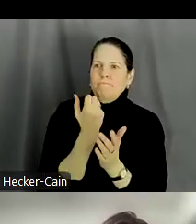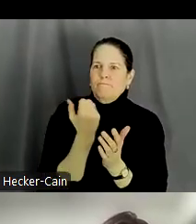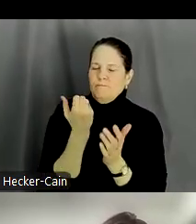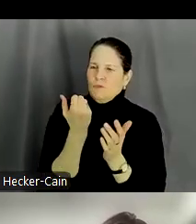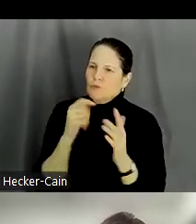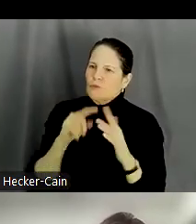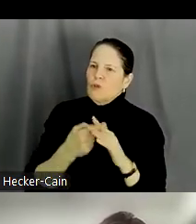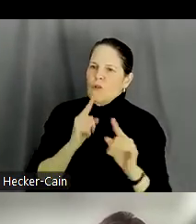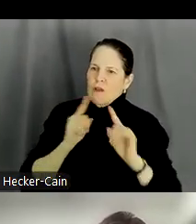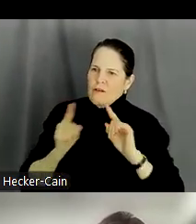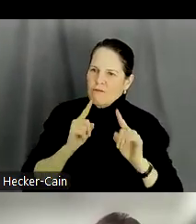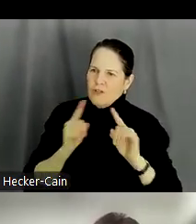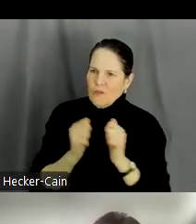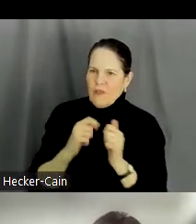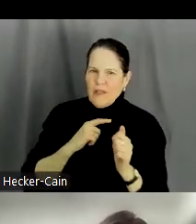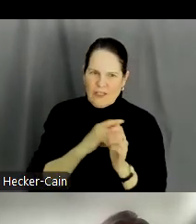And that is all for me. Thanks.